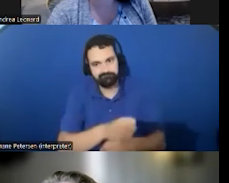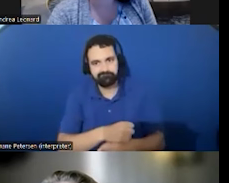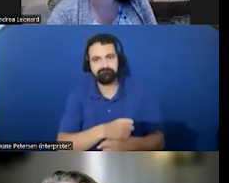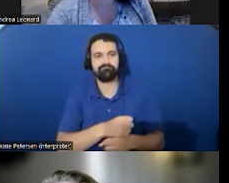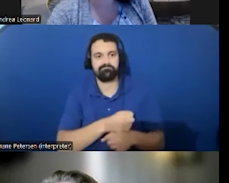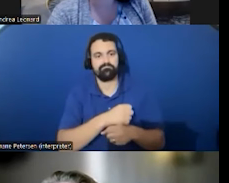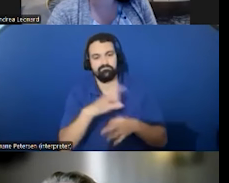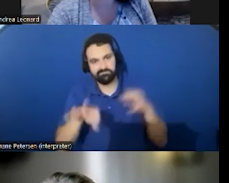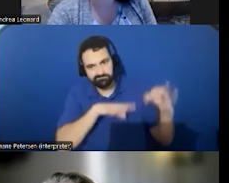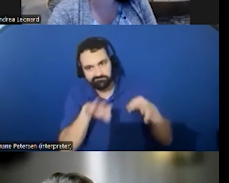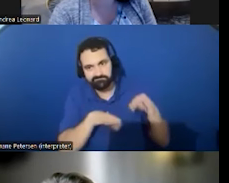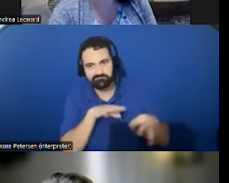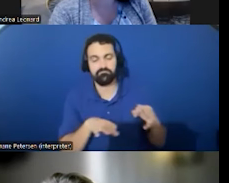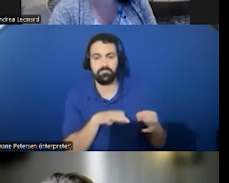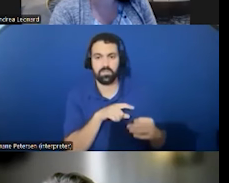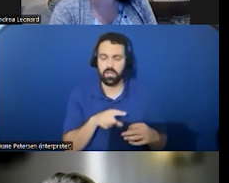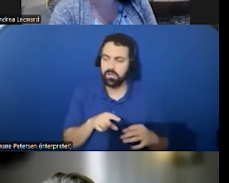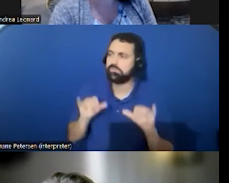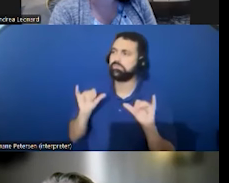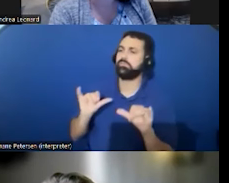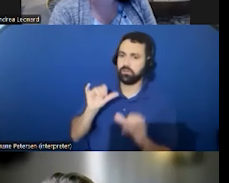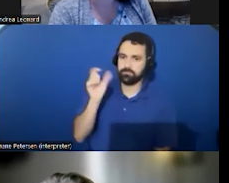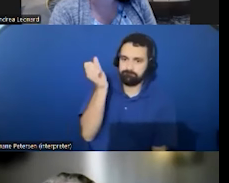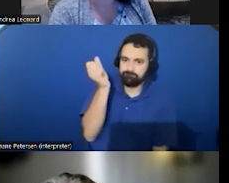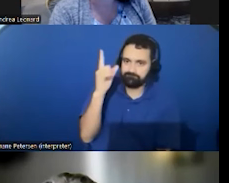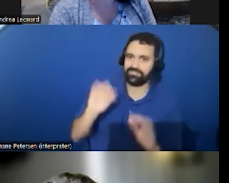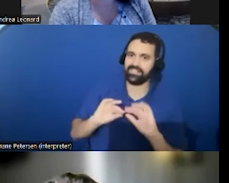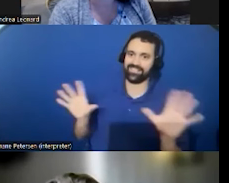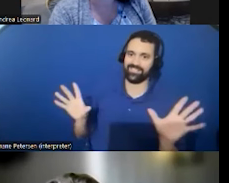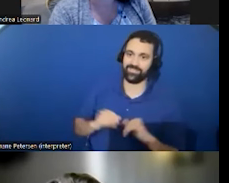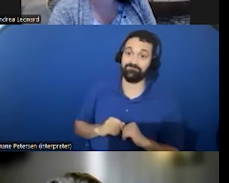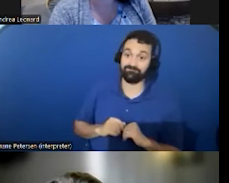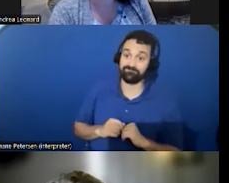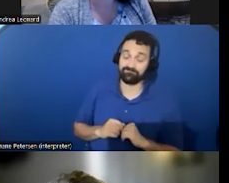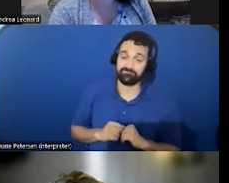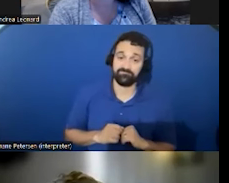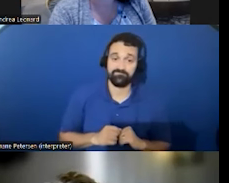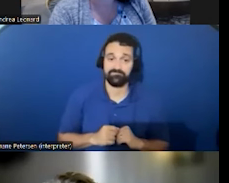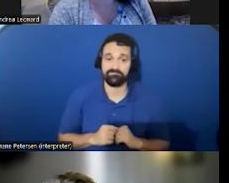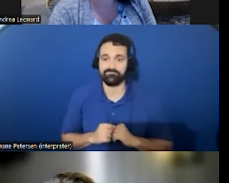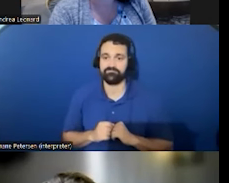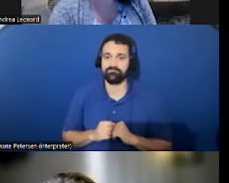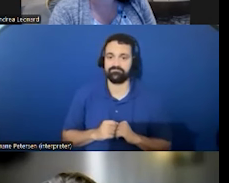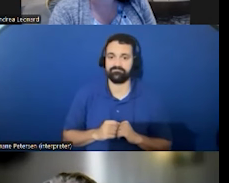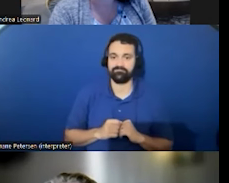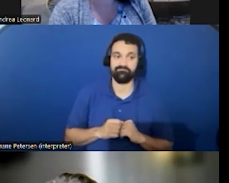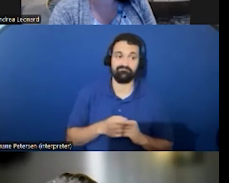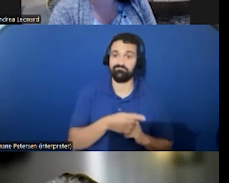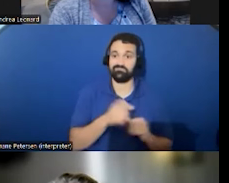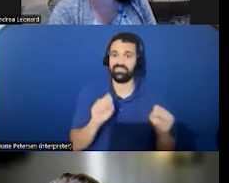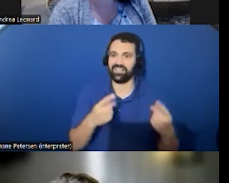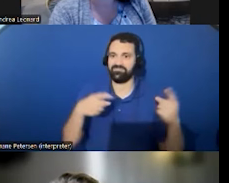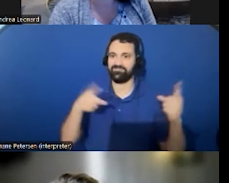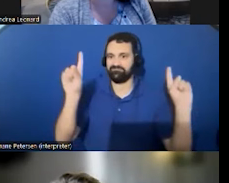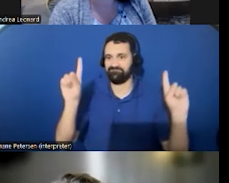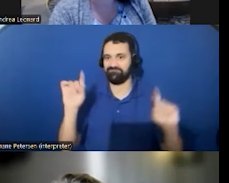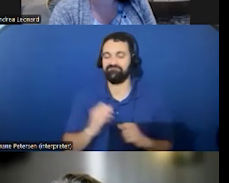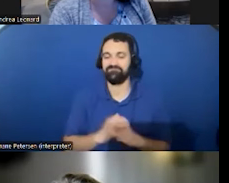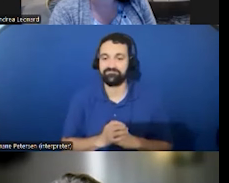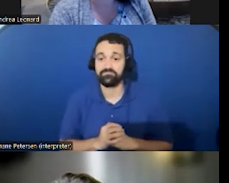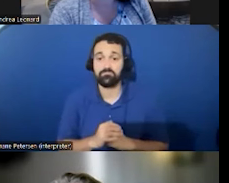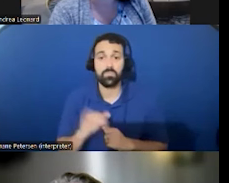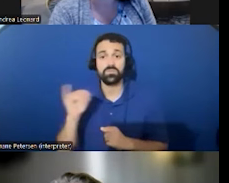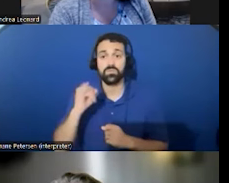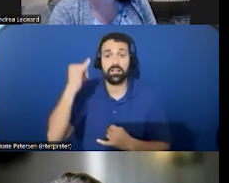the students get the instructions and are able to process them. And also, on a final note about